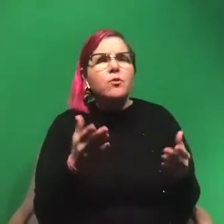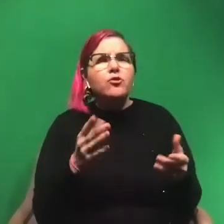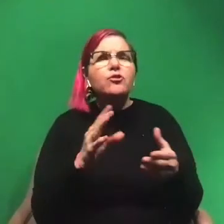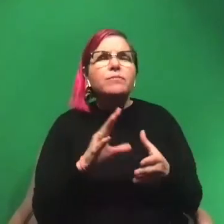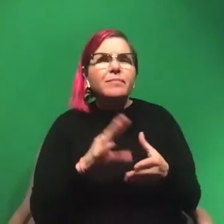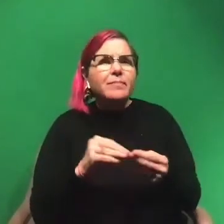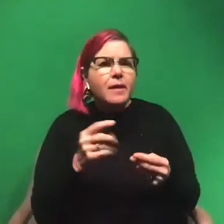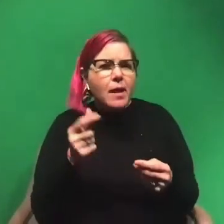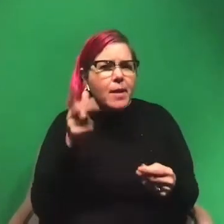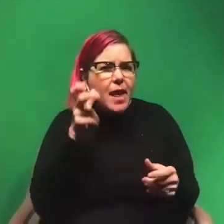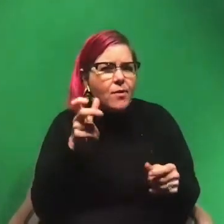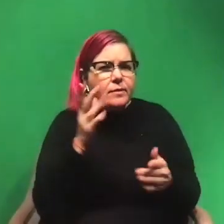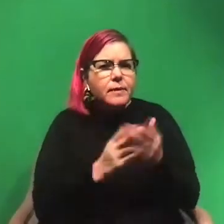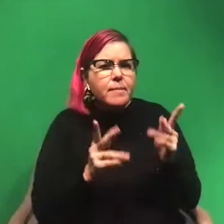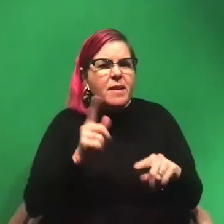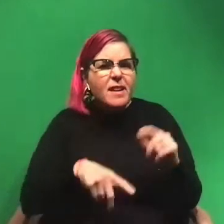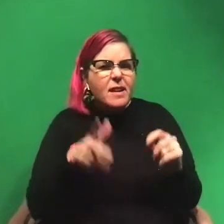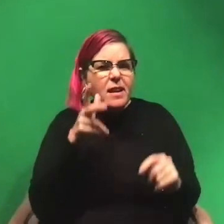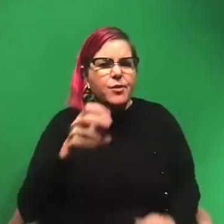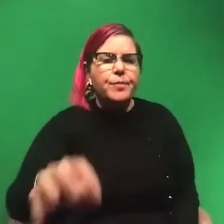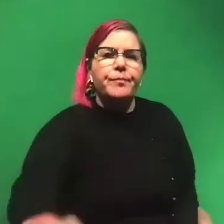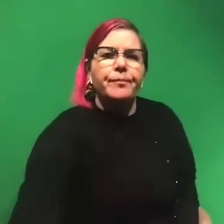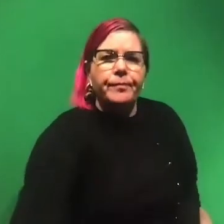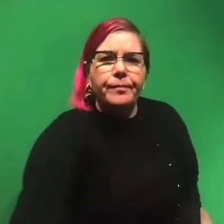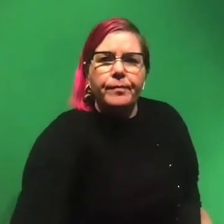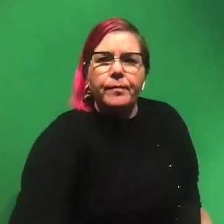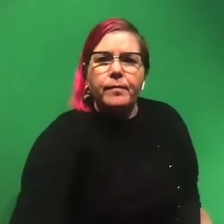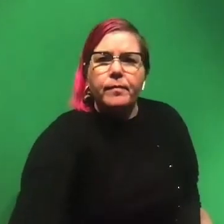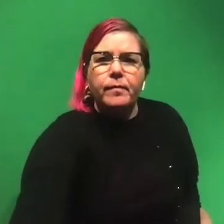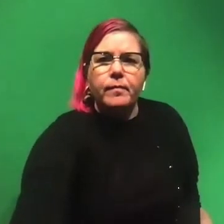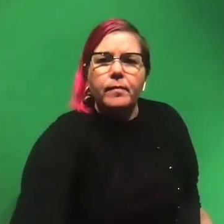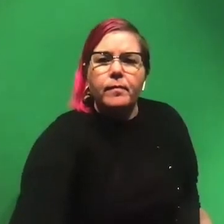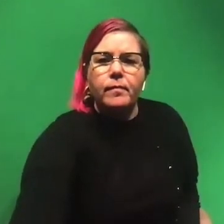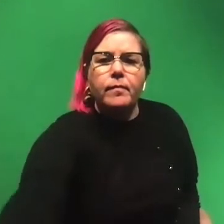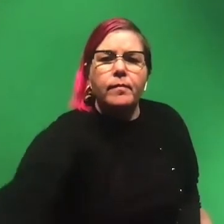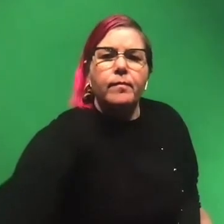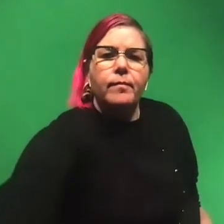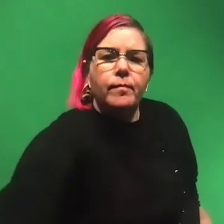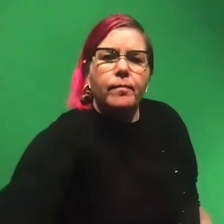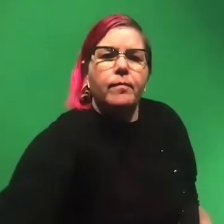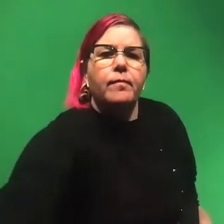because some folks are having a little bit of trouble hearing. All right, better.